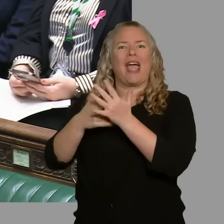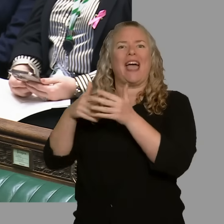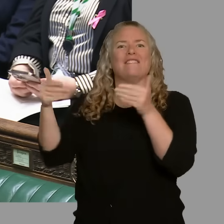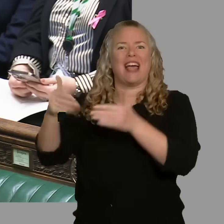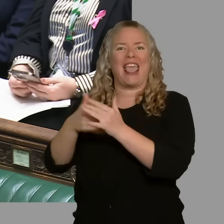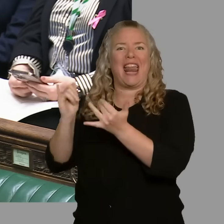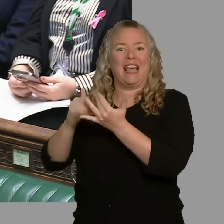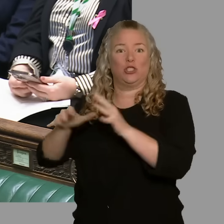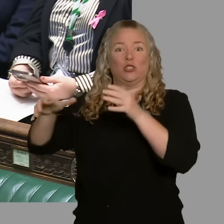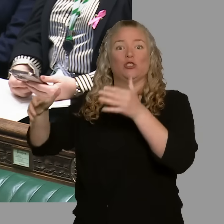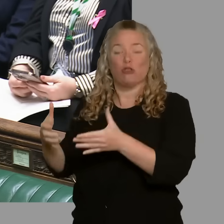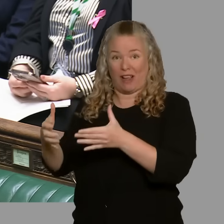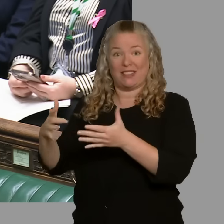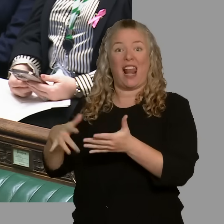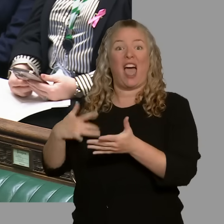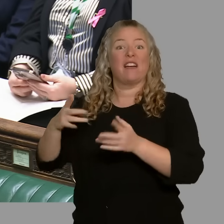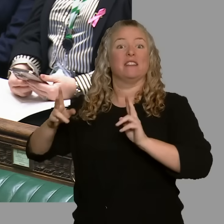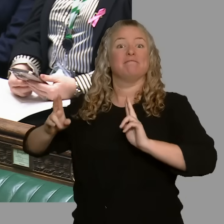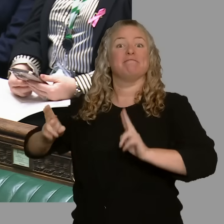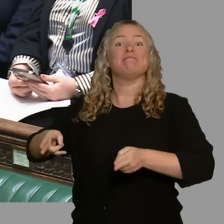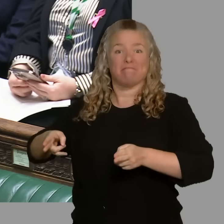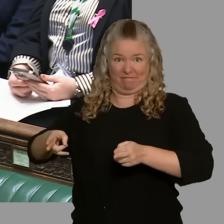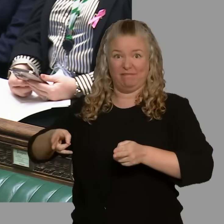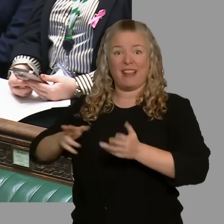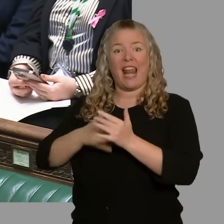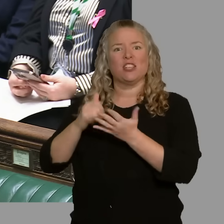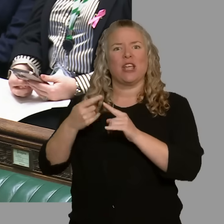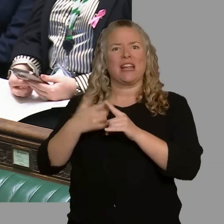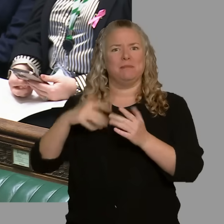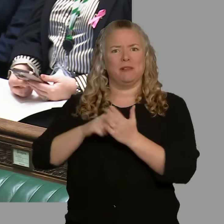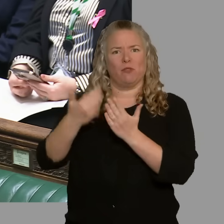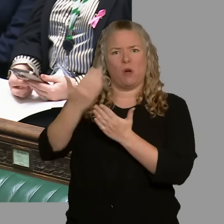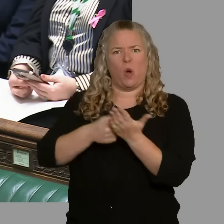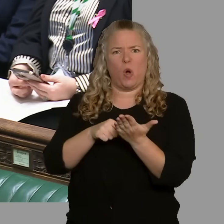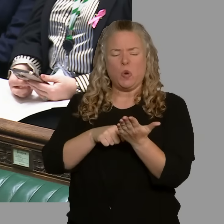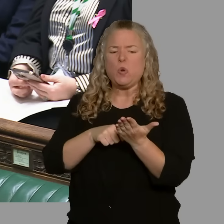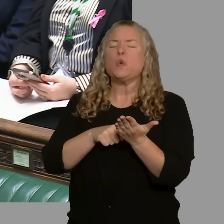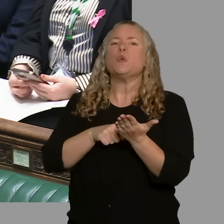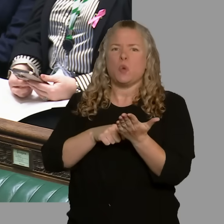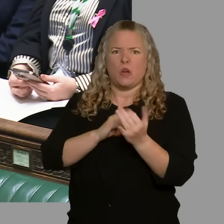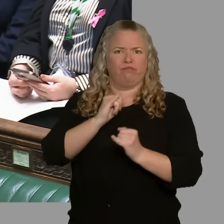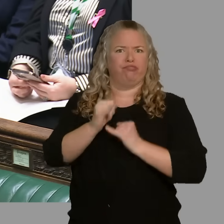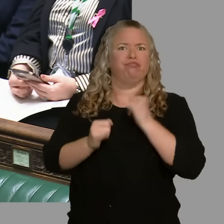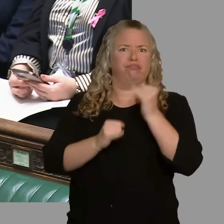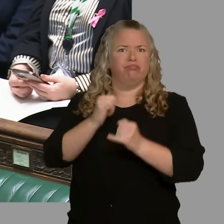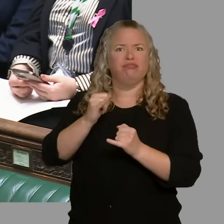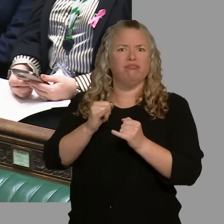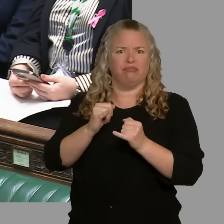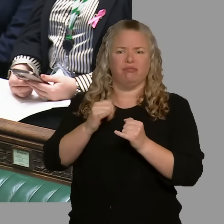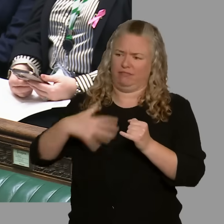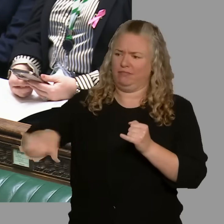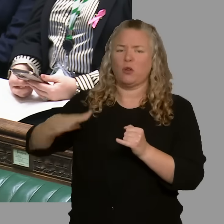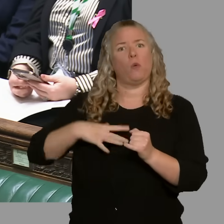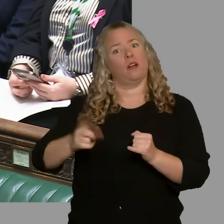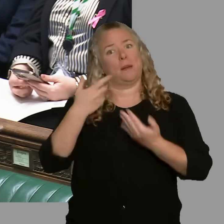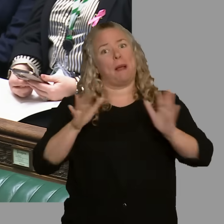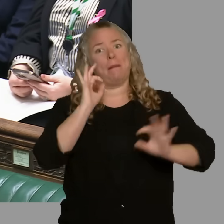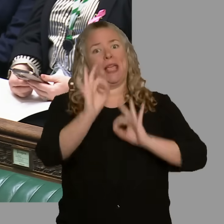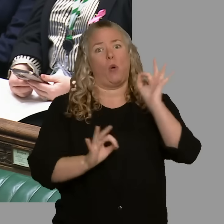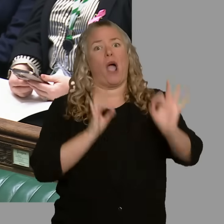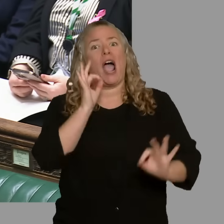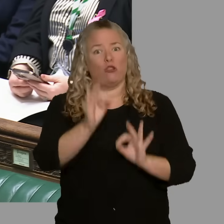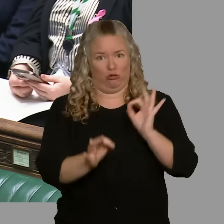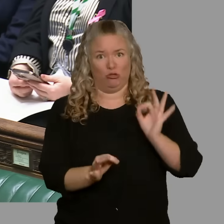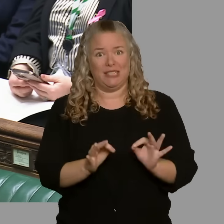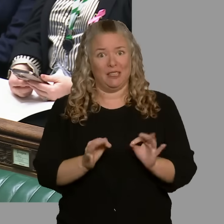failure. Will the Prime Minister join my calls, therefore, for a public inquiry to get to the bottom of what went wrong and